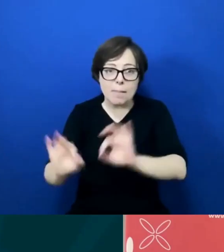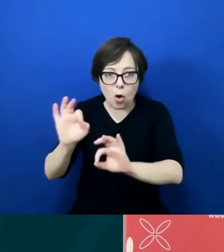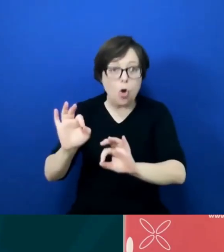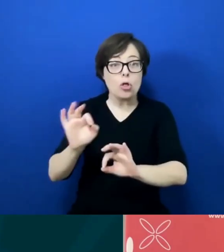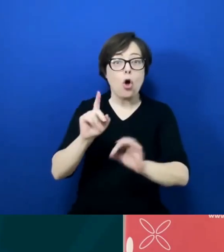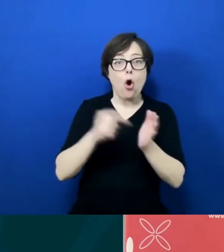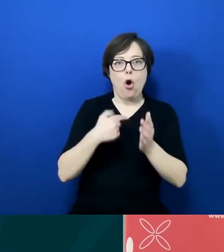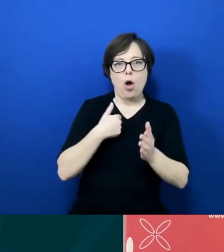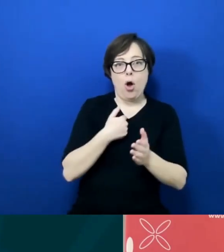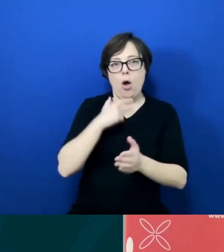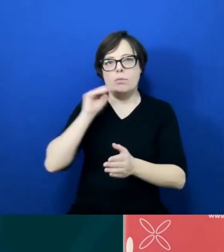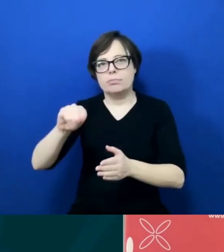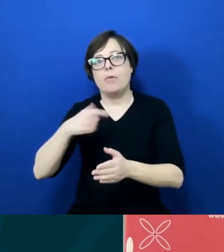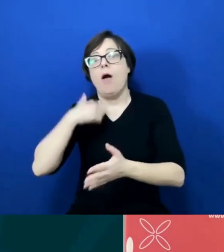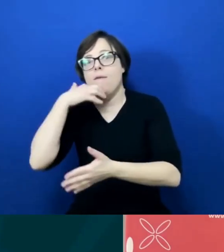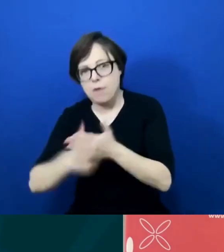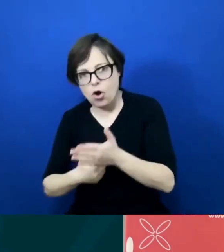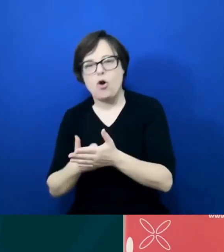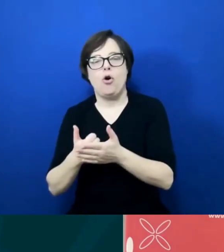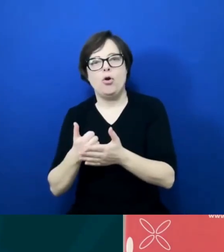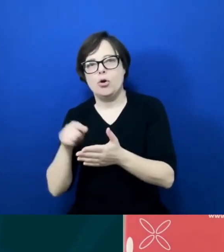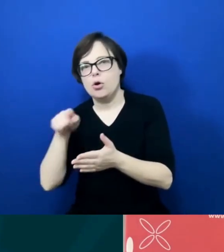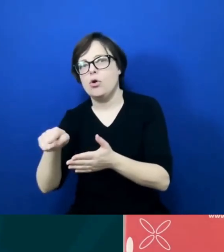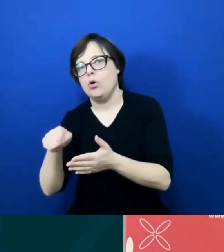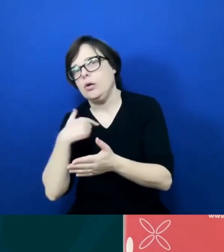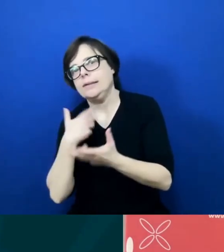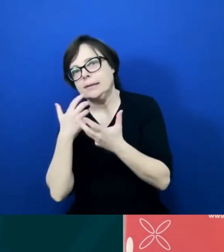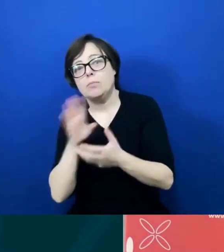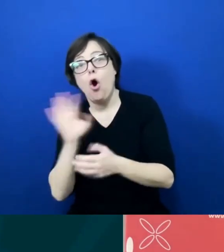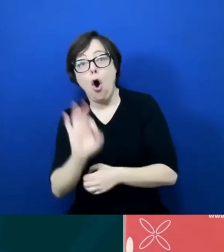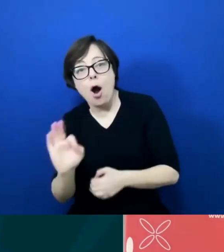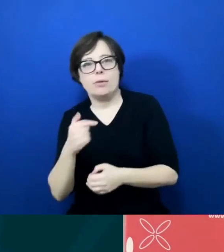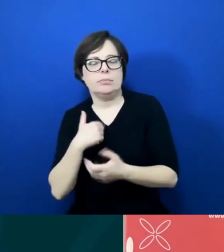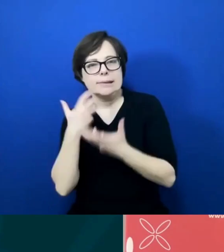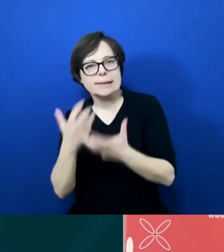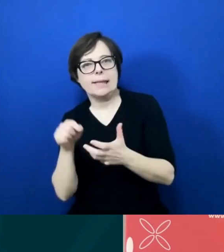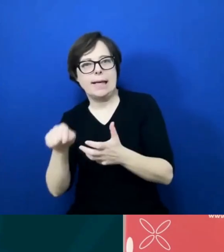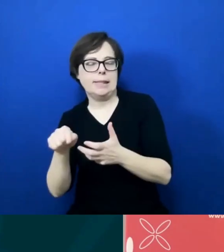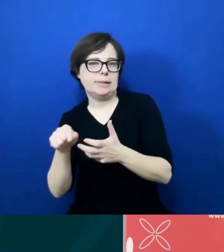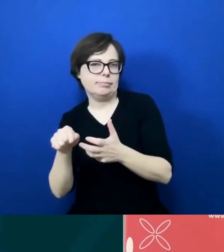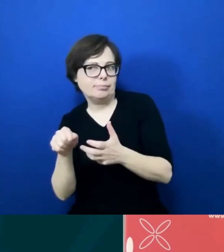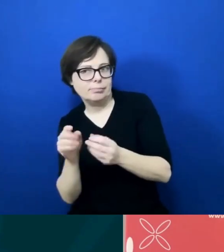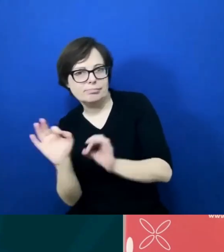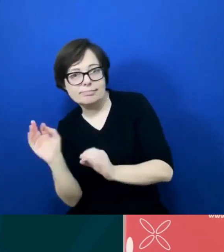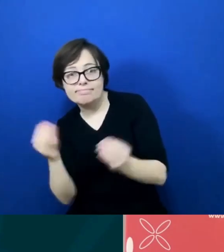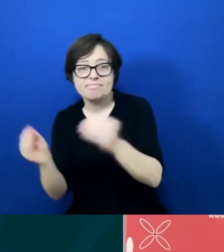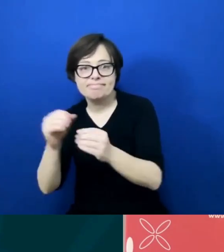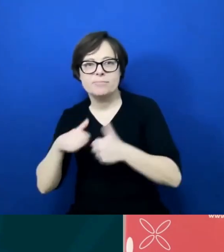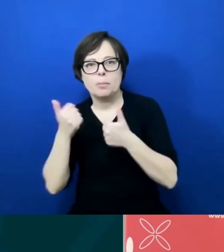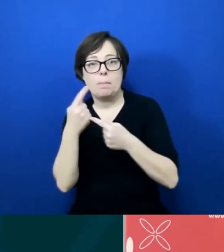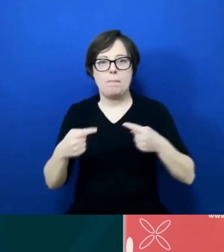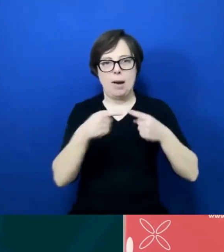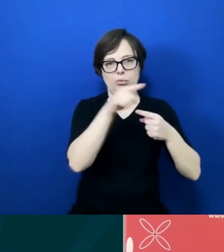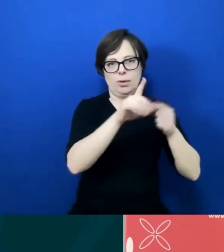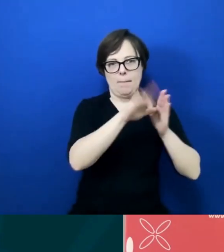department wants to renovate something or redesign, we enter there. We offer them some solutions, how we could implement